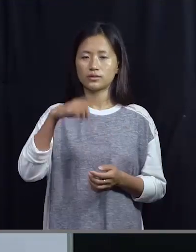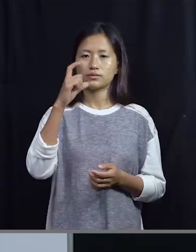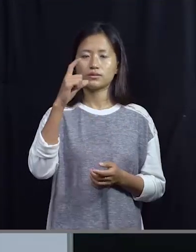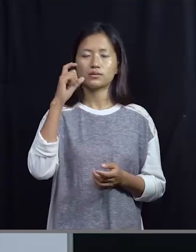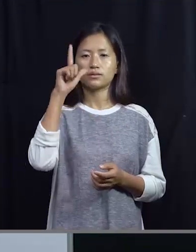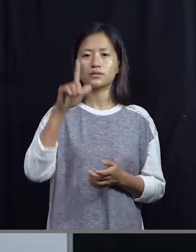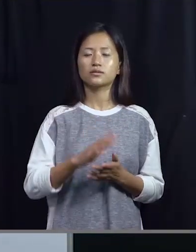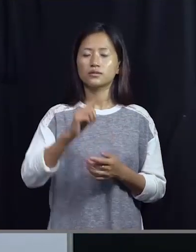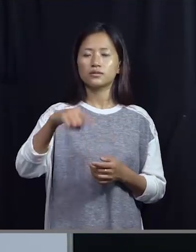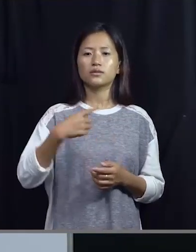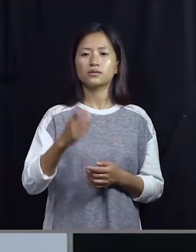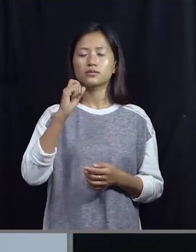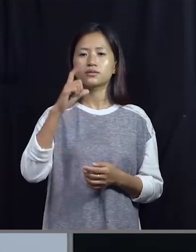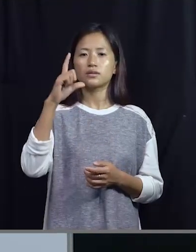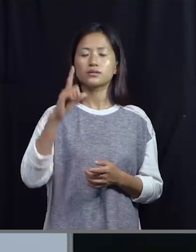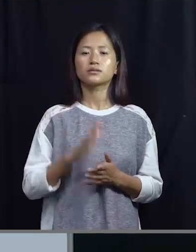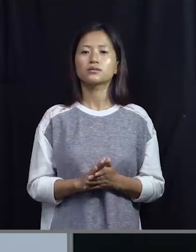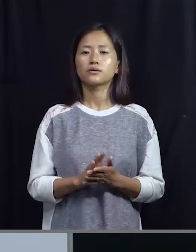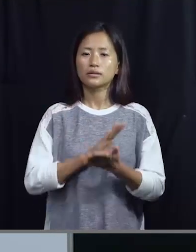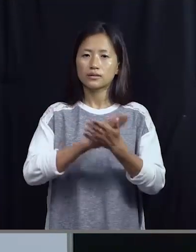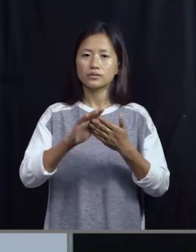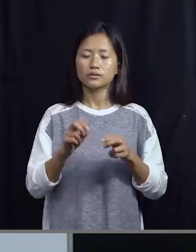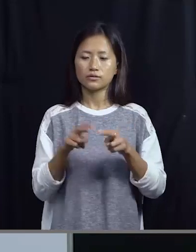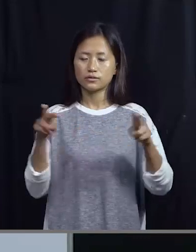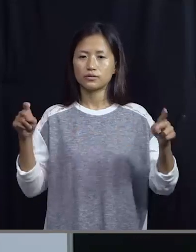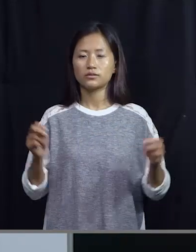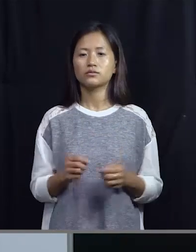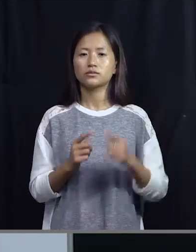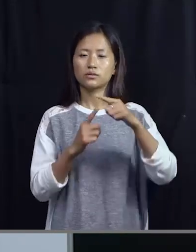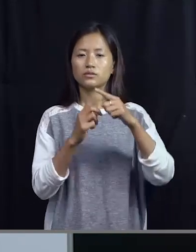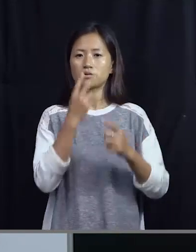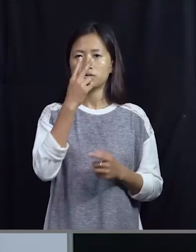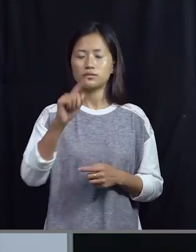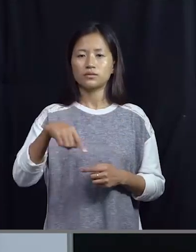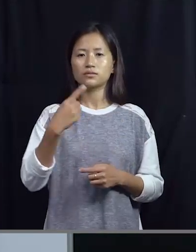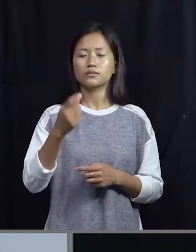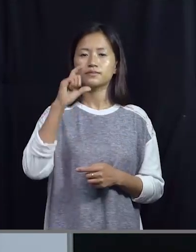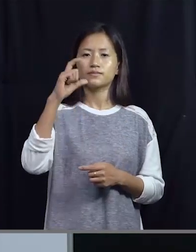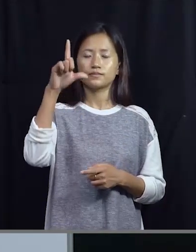in the next class we'll talk about a completely different topic, okay? So see you next class.